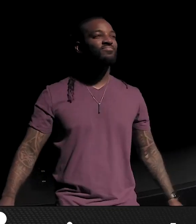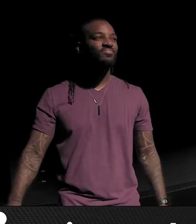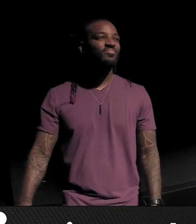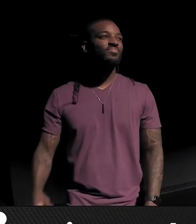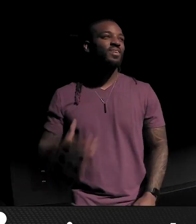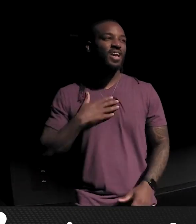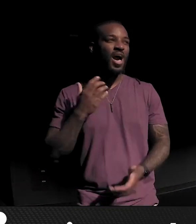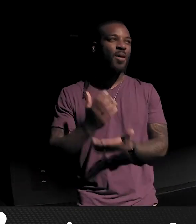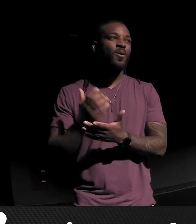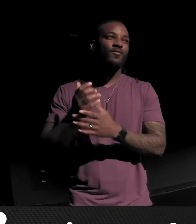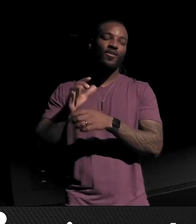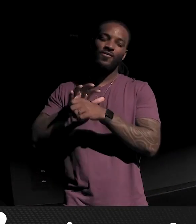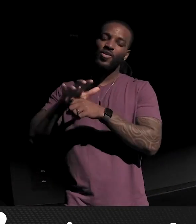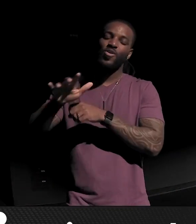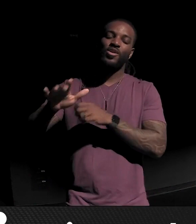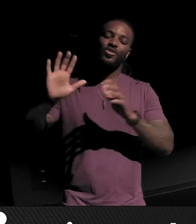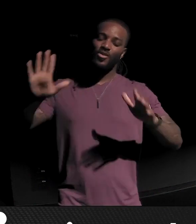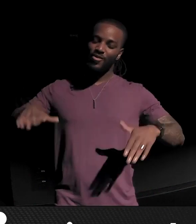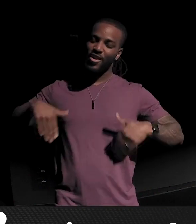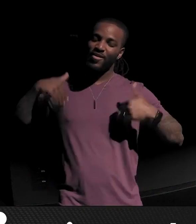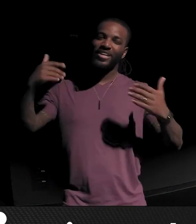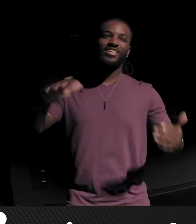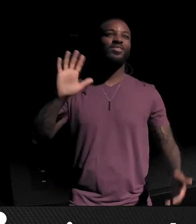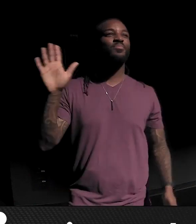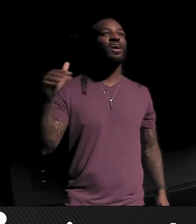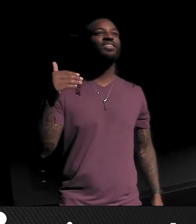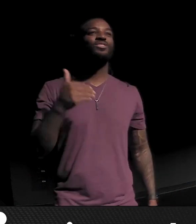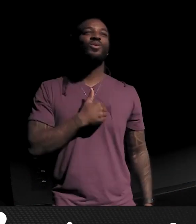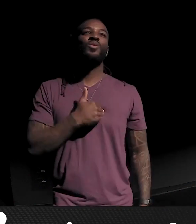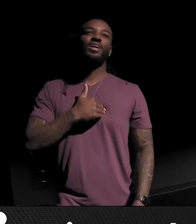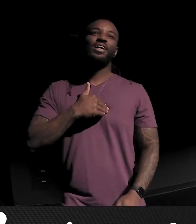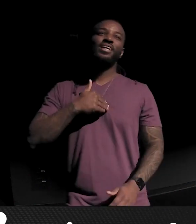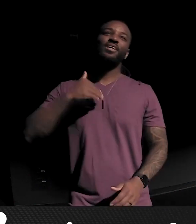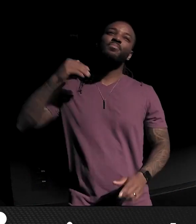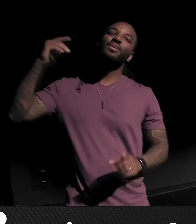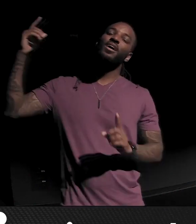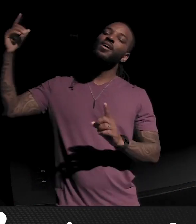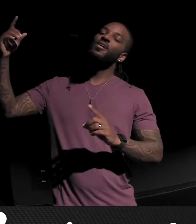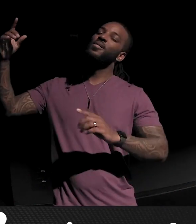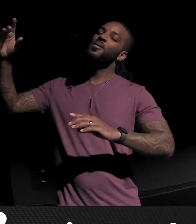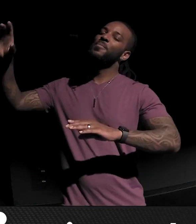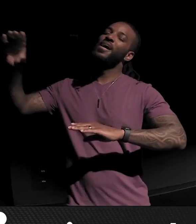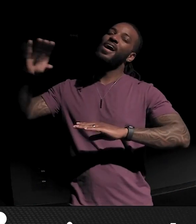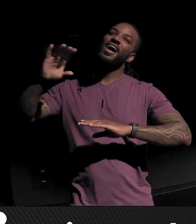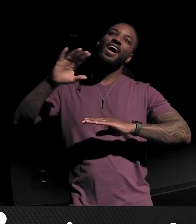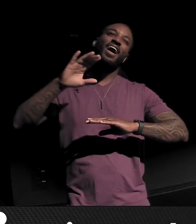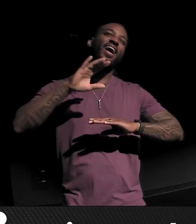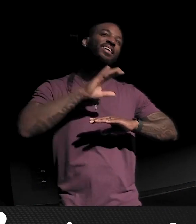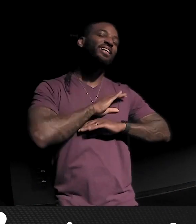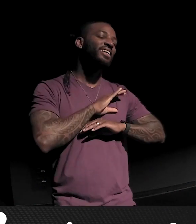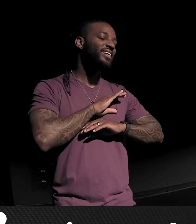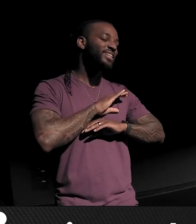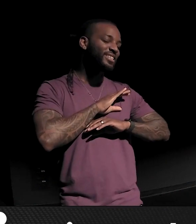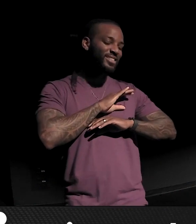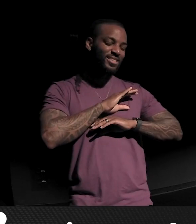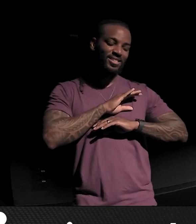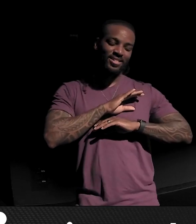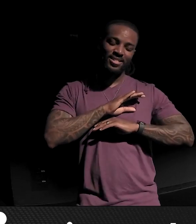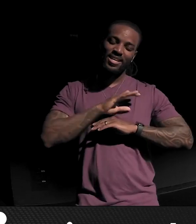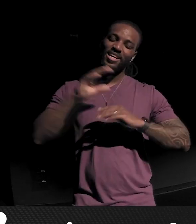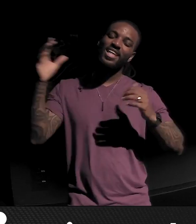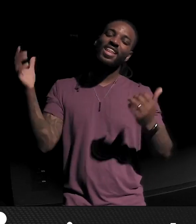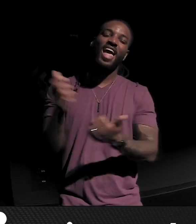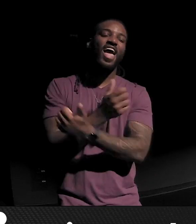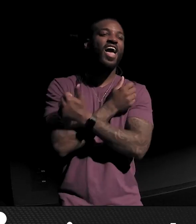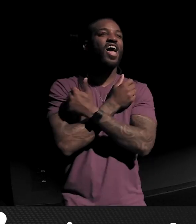more. My cup overflows, he refreshes my soul and meets all my needs. And